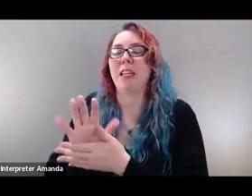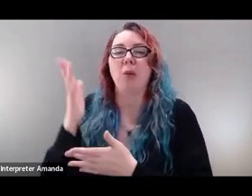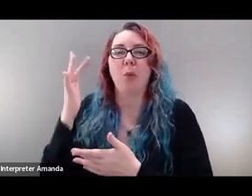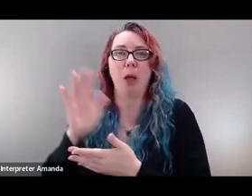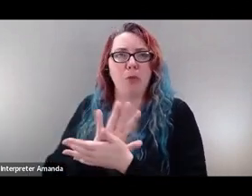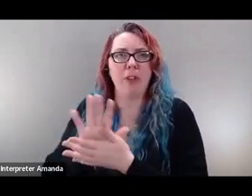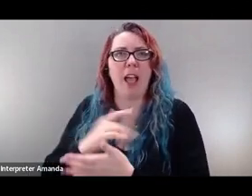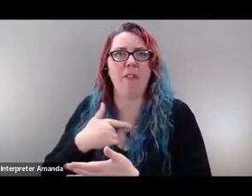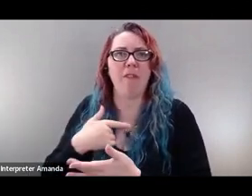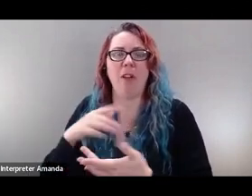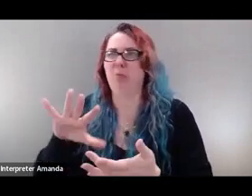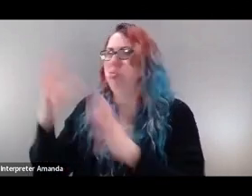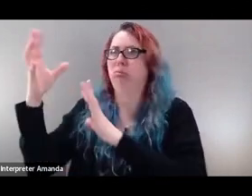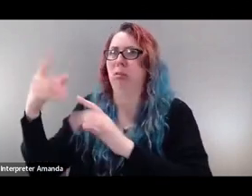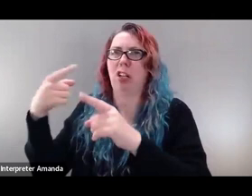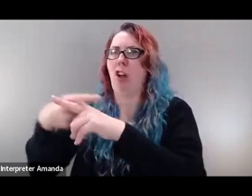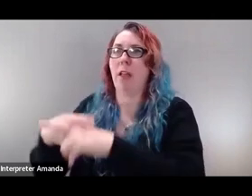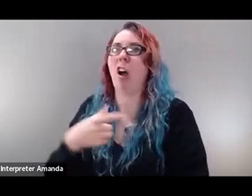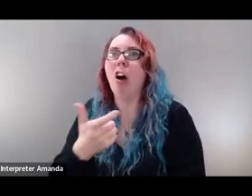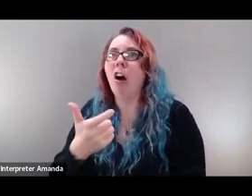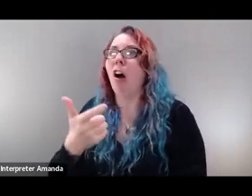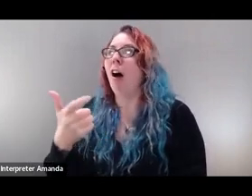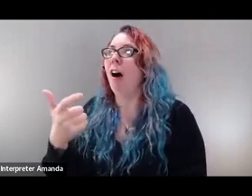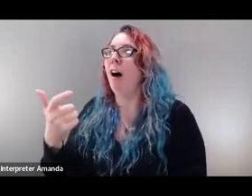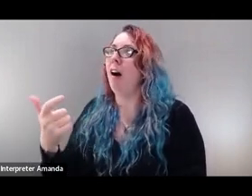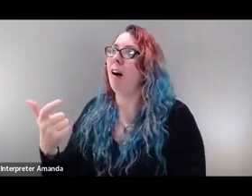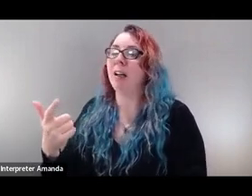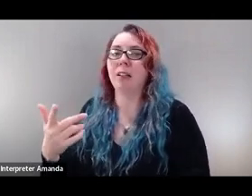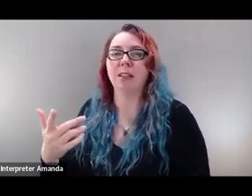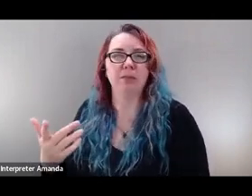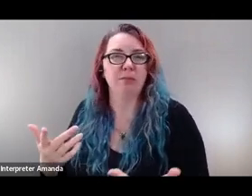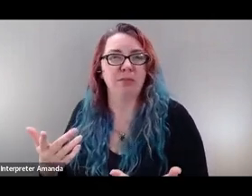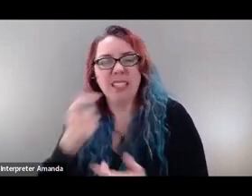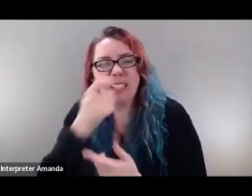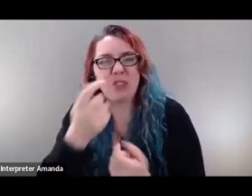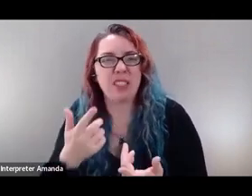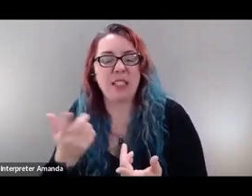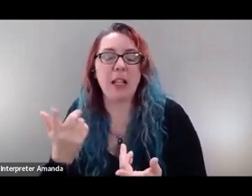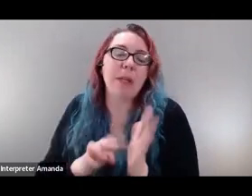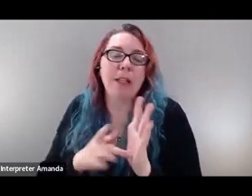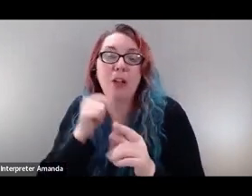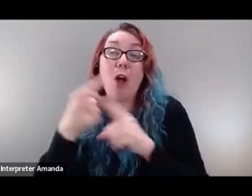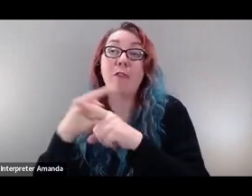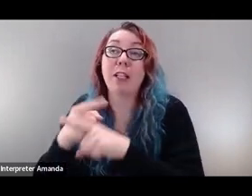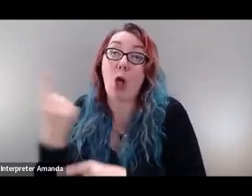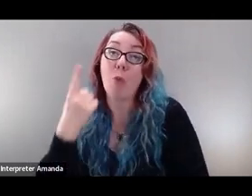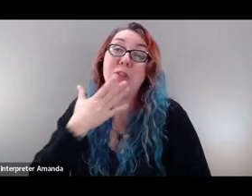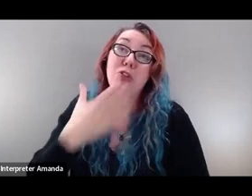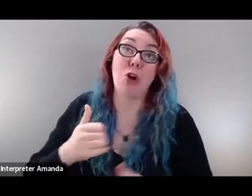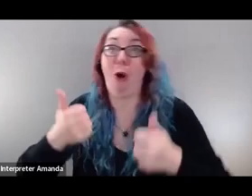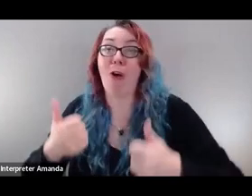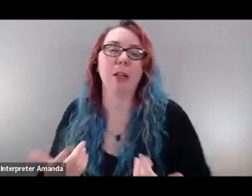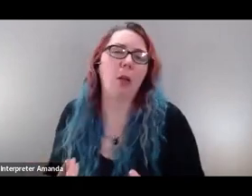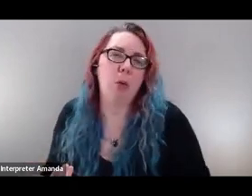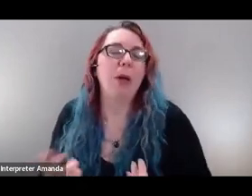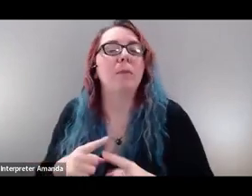but there's something really interesting that happens with conflict. It's growth. There's opportunity for learning. The growing pains that we